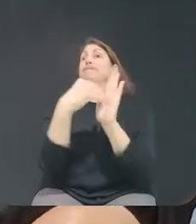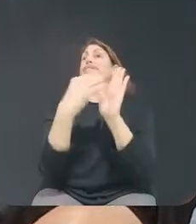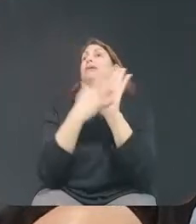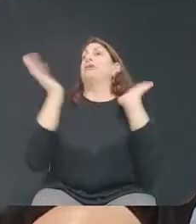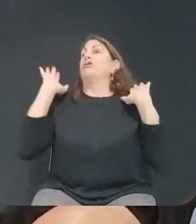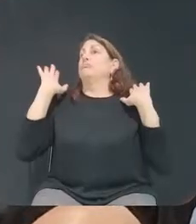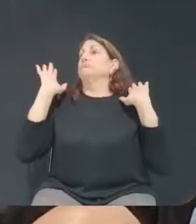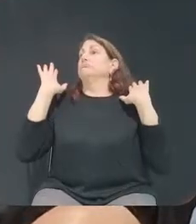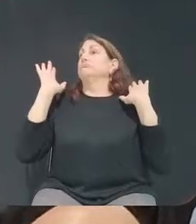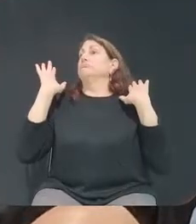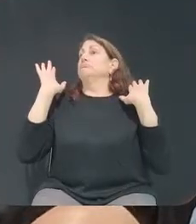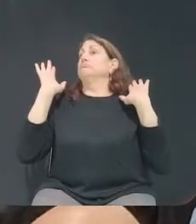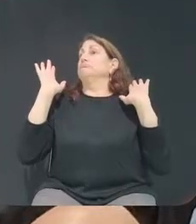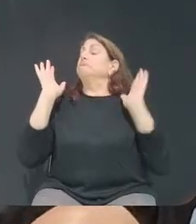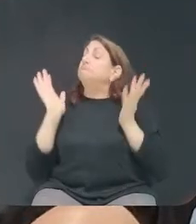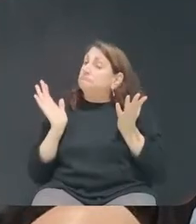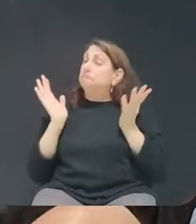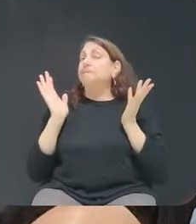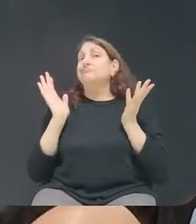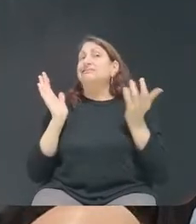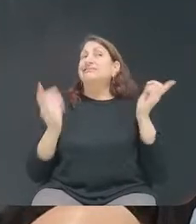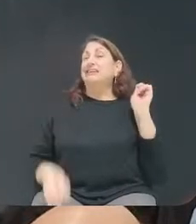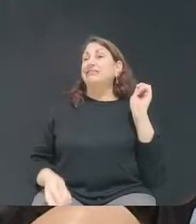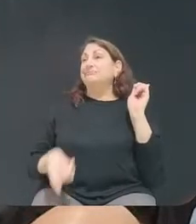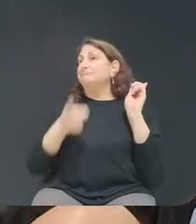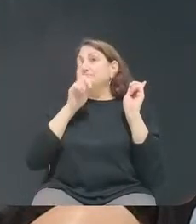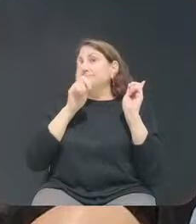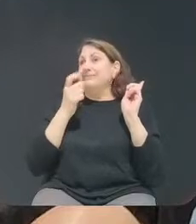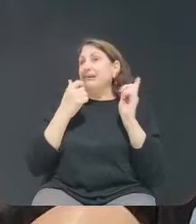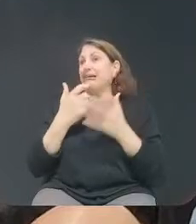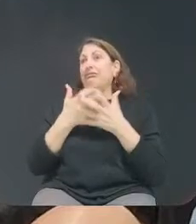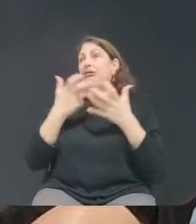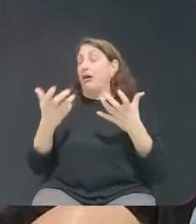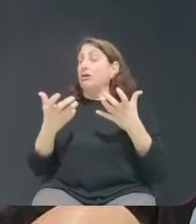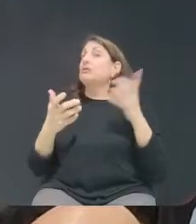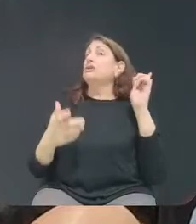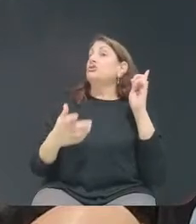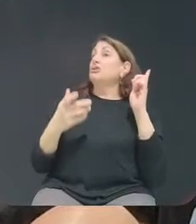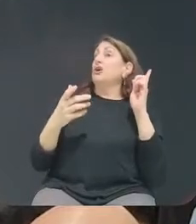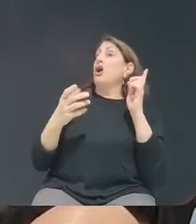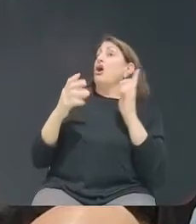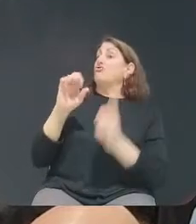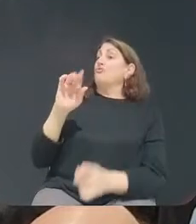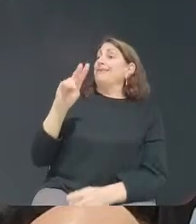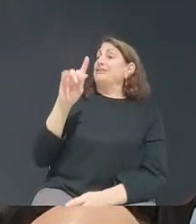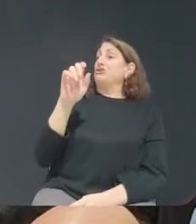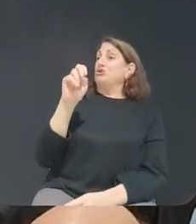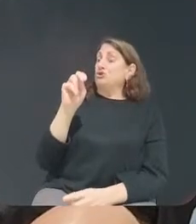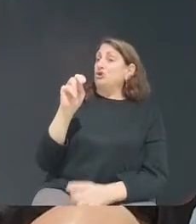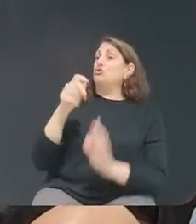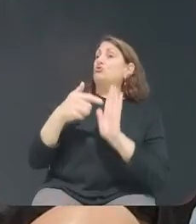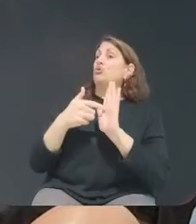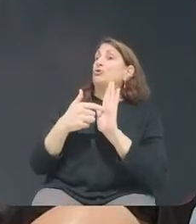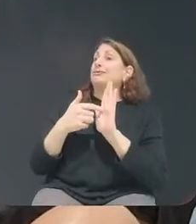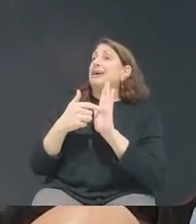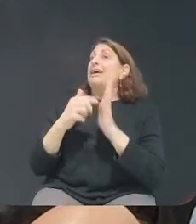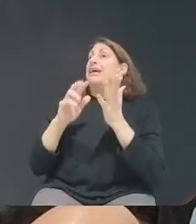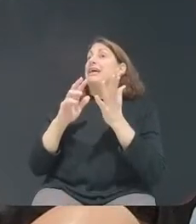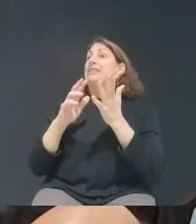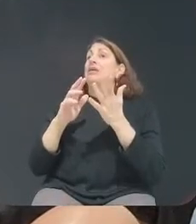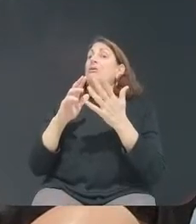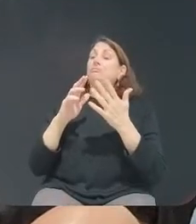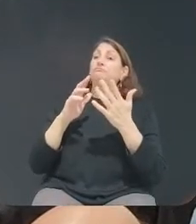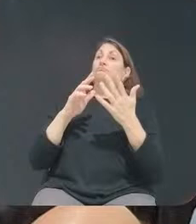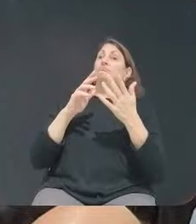meeting. Of note that this is a resolution which reflects the intent of council, but would not have carried the weight